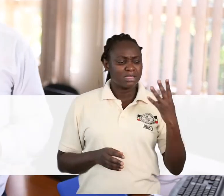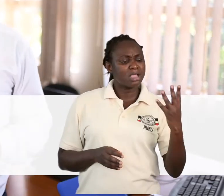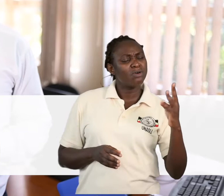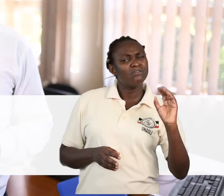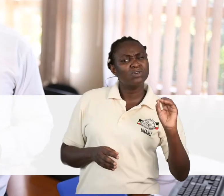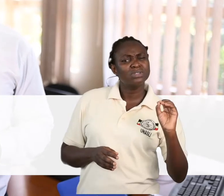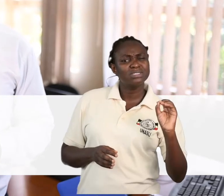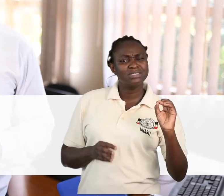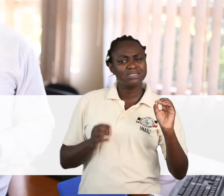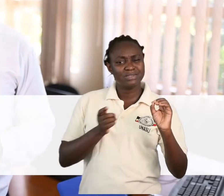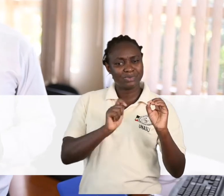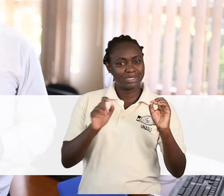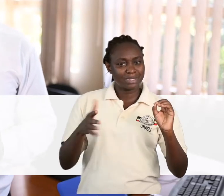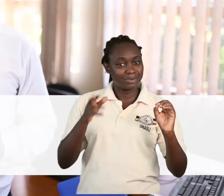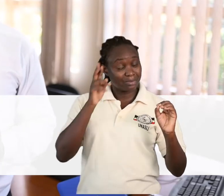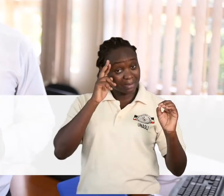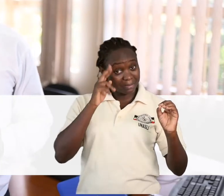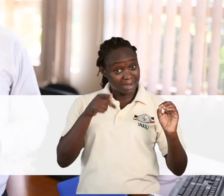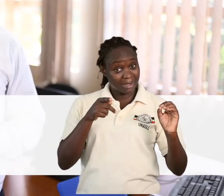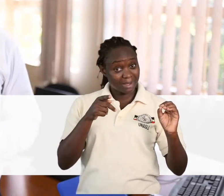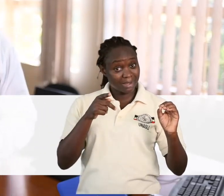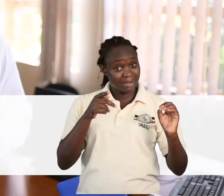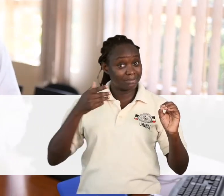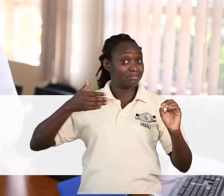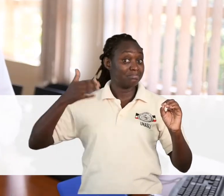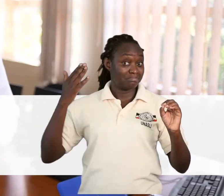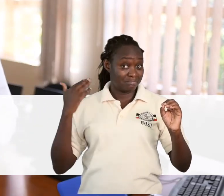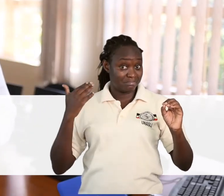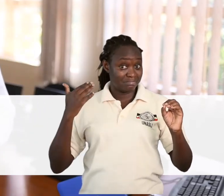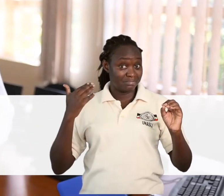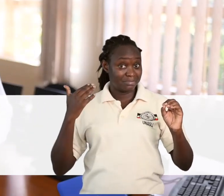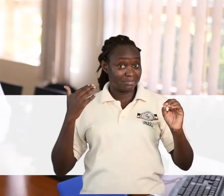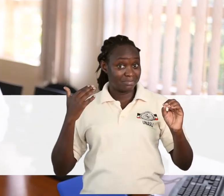40, which was,